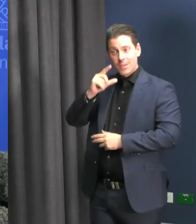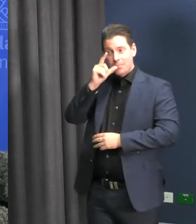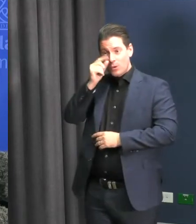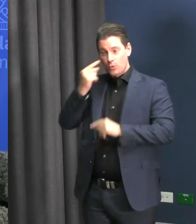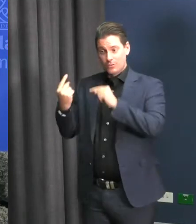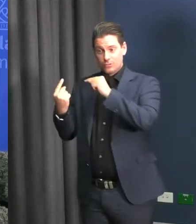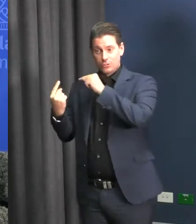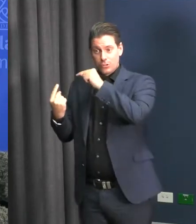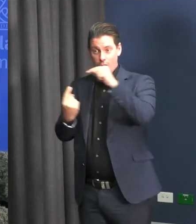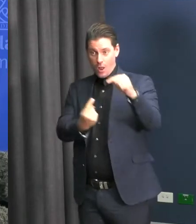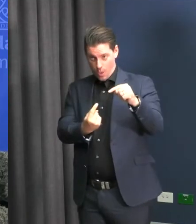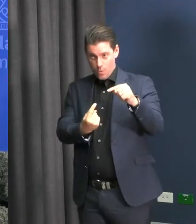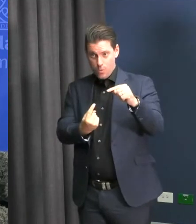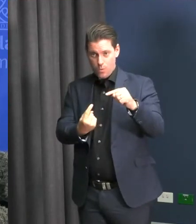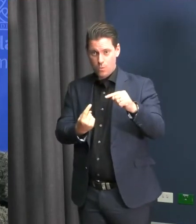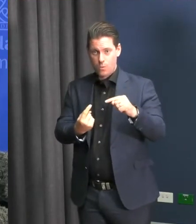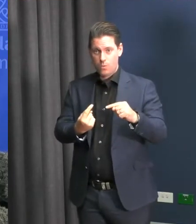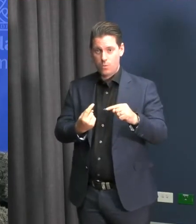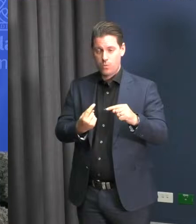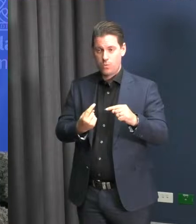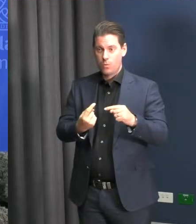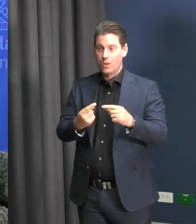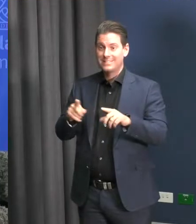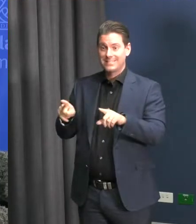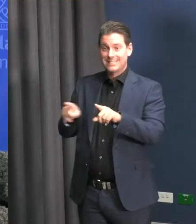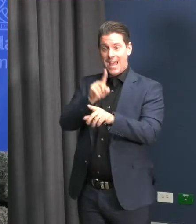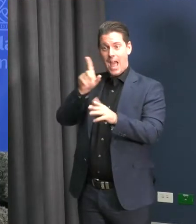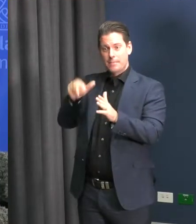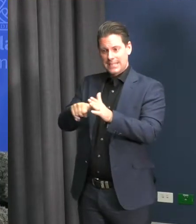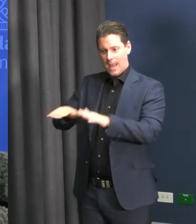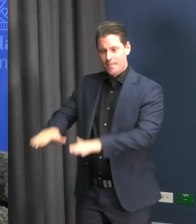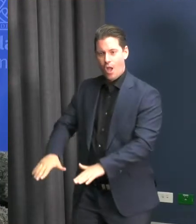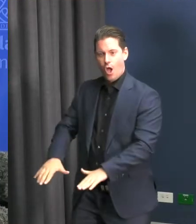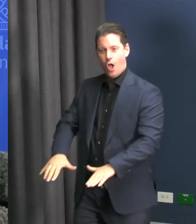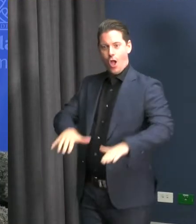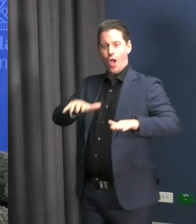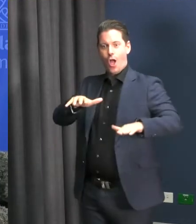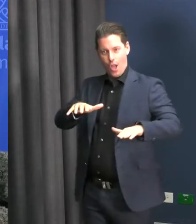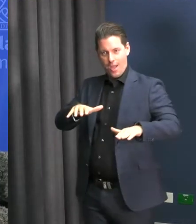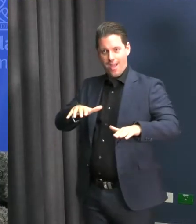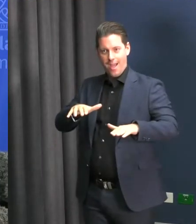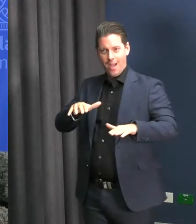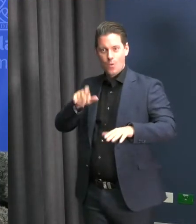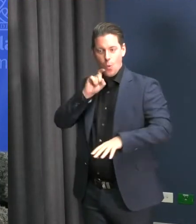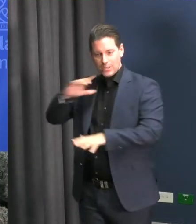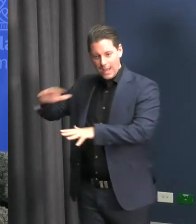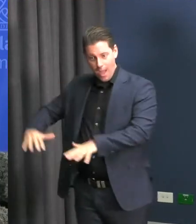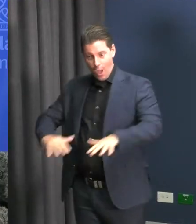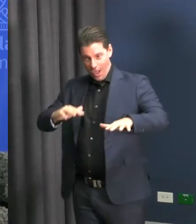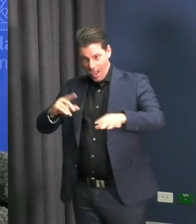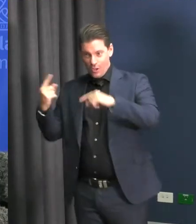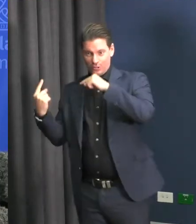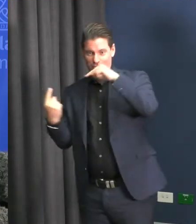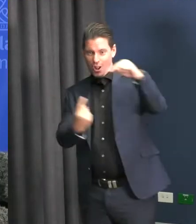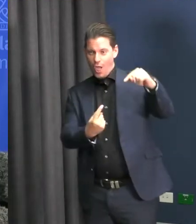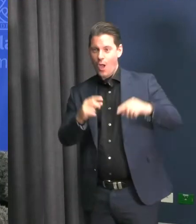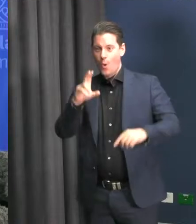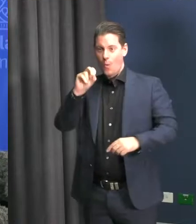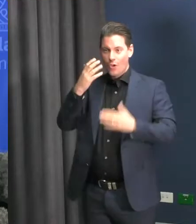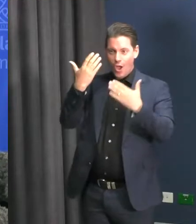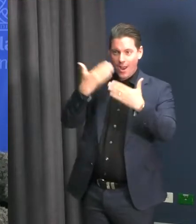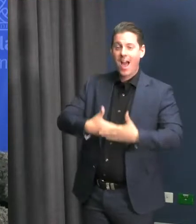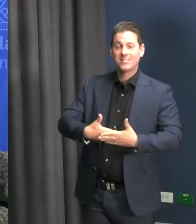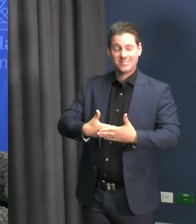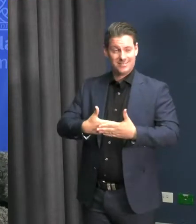could in fact cross the coast on high tide in the middle of the night. And we're asking Queenslanders to prepare for that.